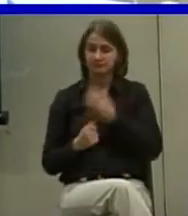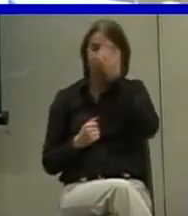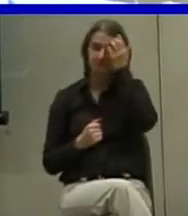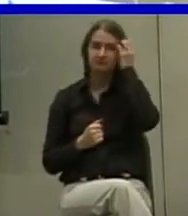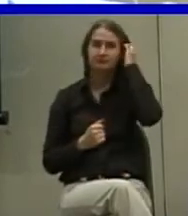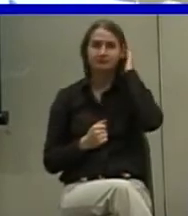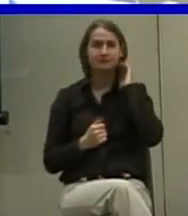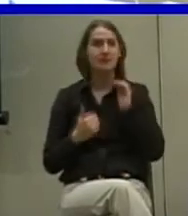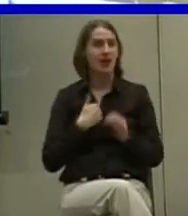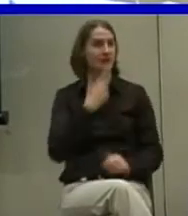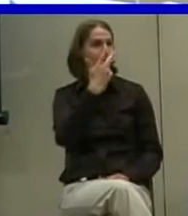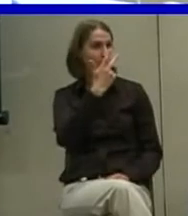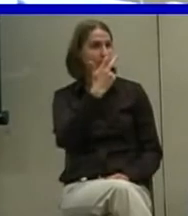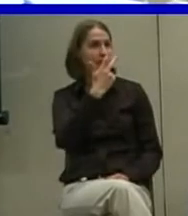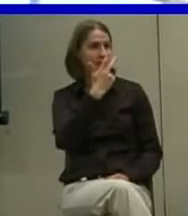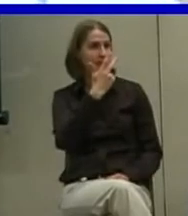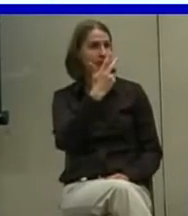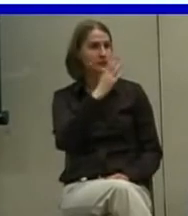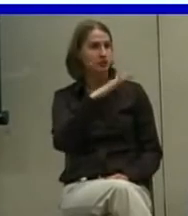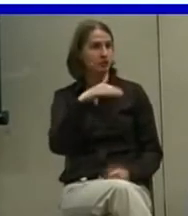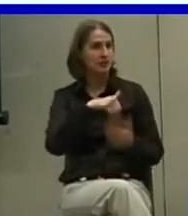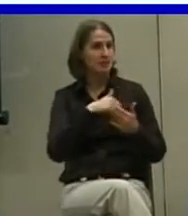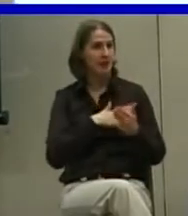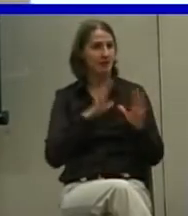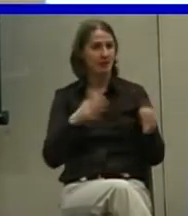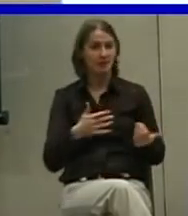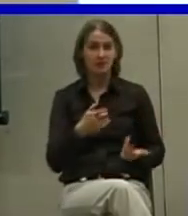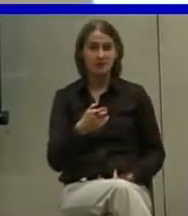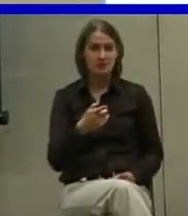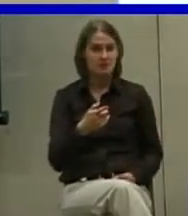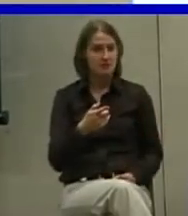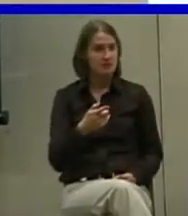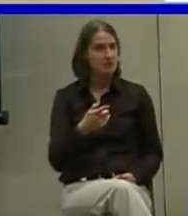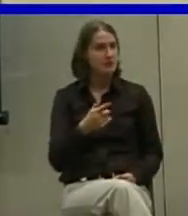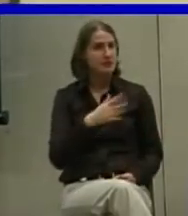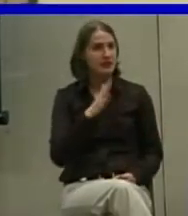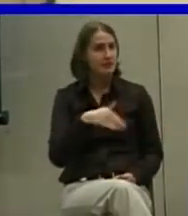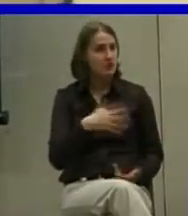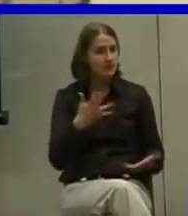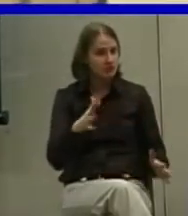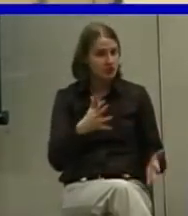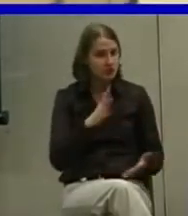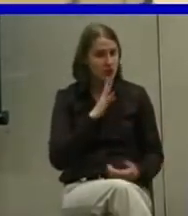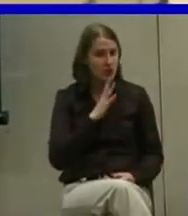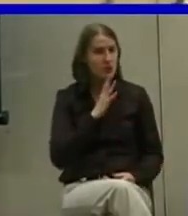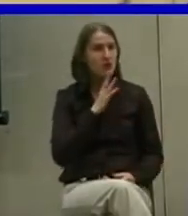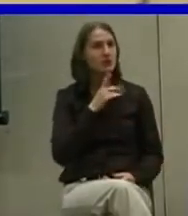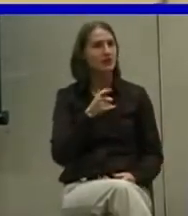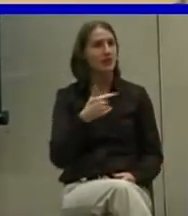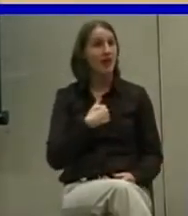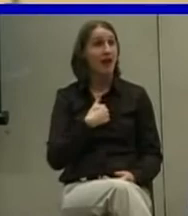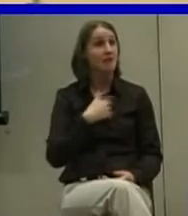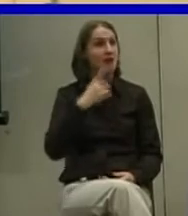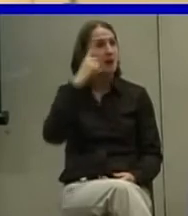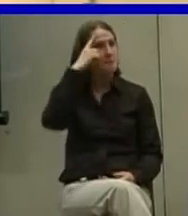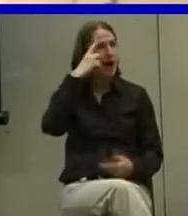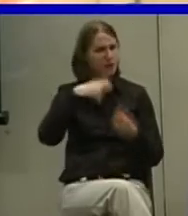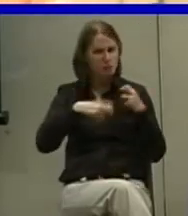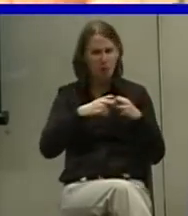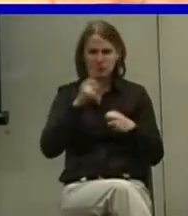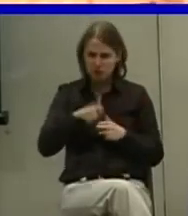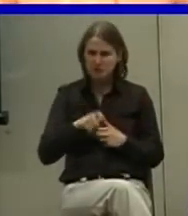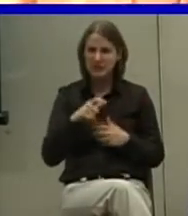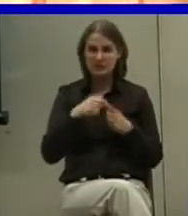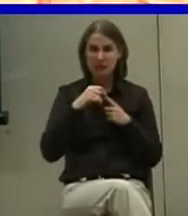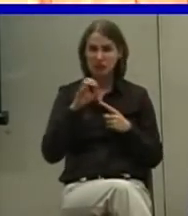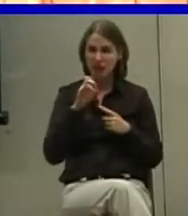I've got these 3 kids in my class. They cannot stop talking. They've got some neurological problem, I believe. They should be in special